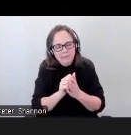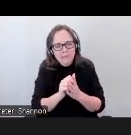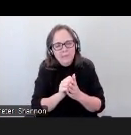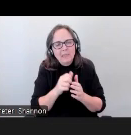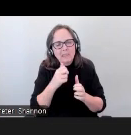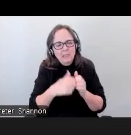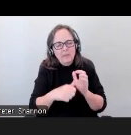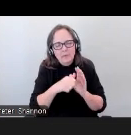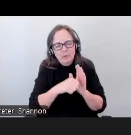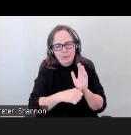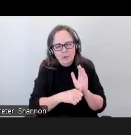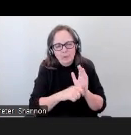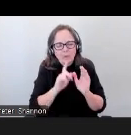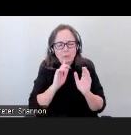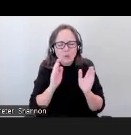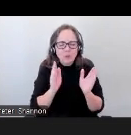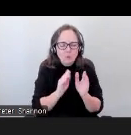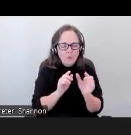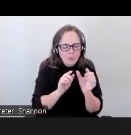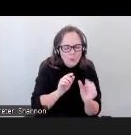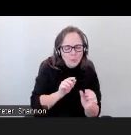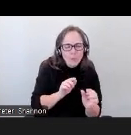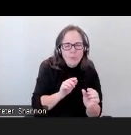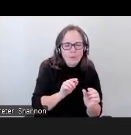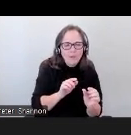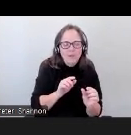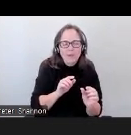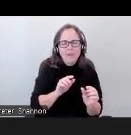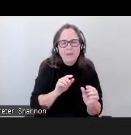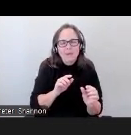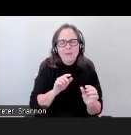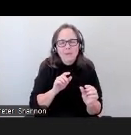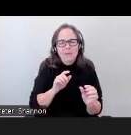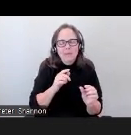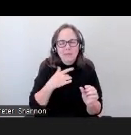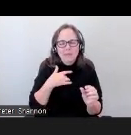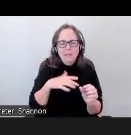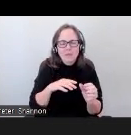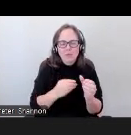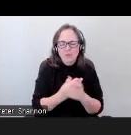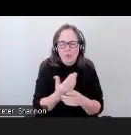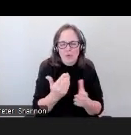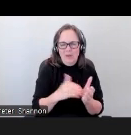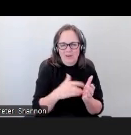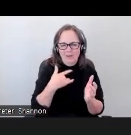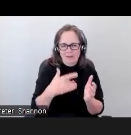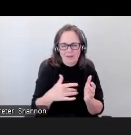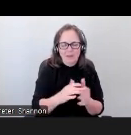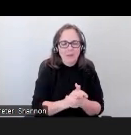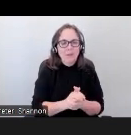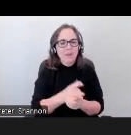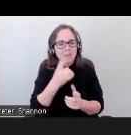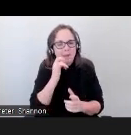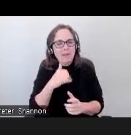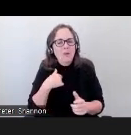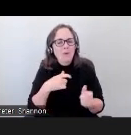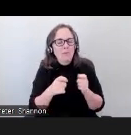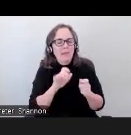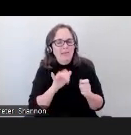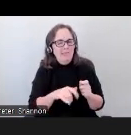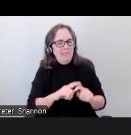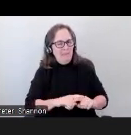it's in a narrow space and tends to have a high rate of local regrowth. Because of these factors, we manage rectal